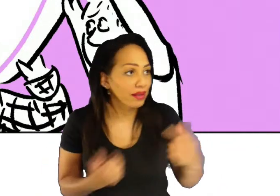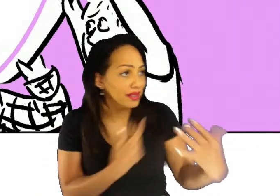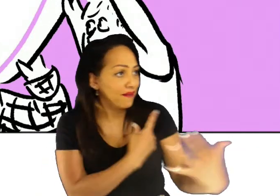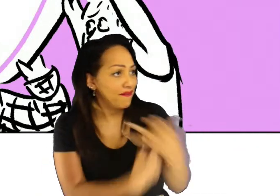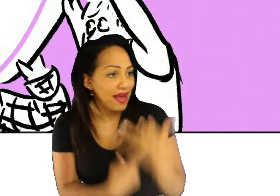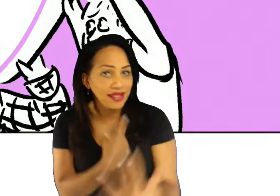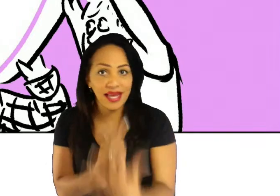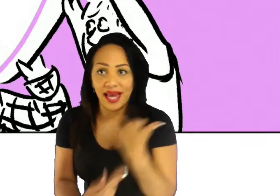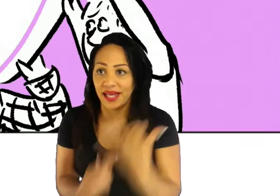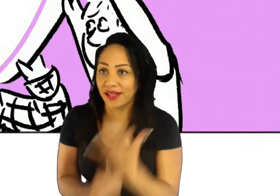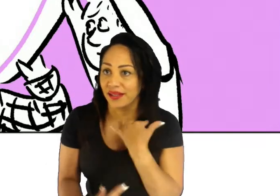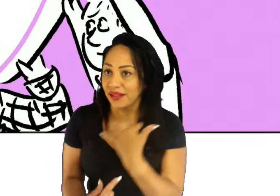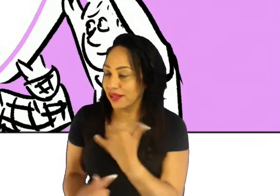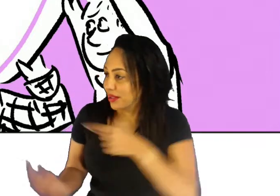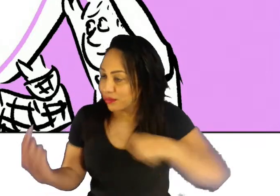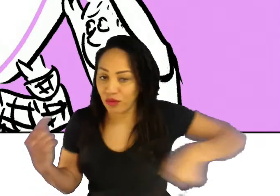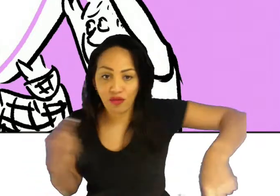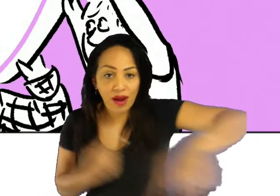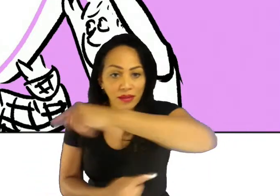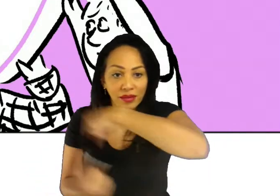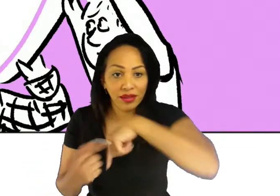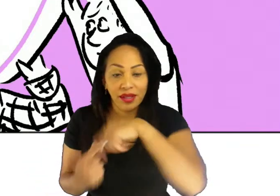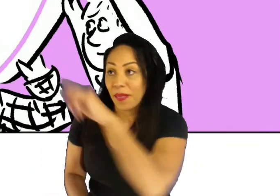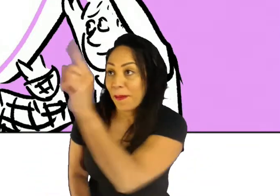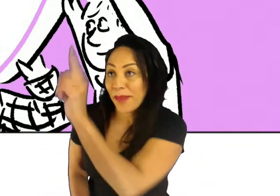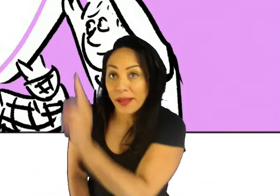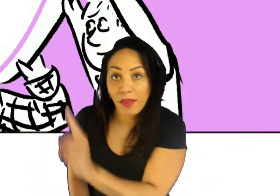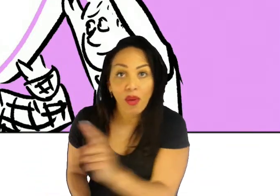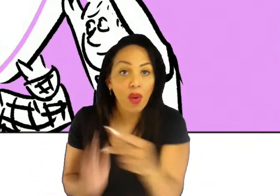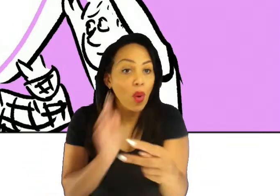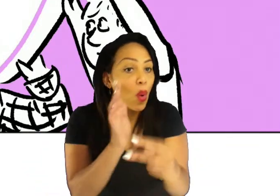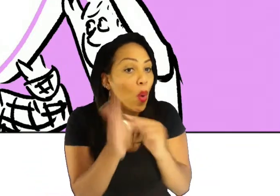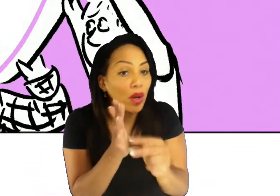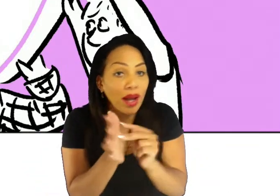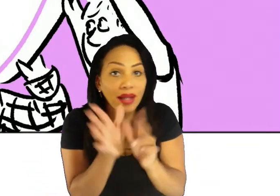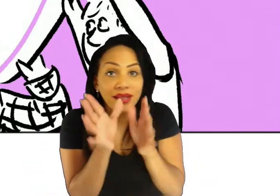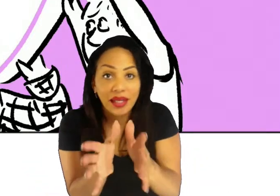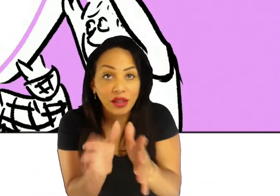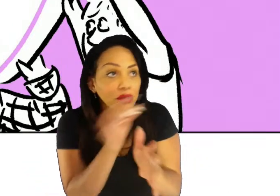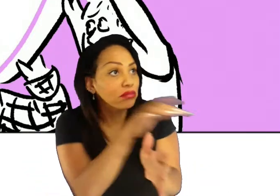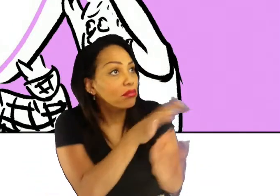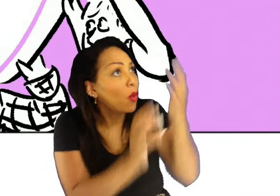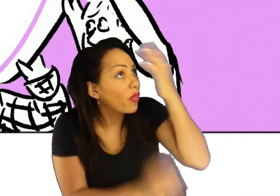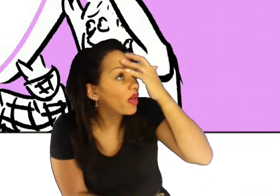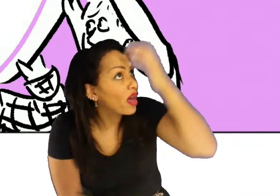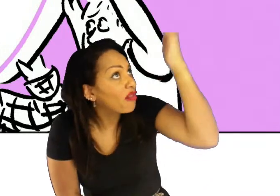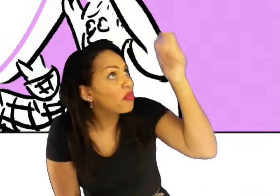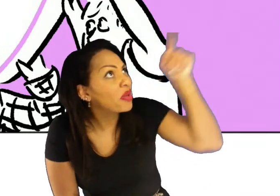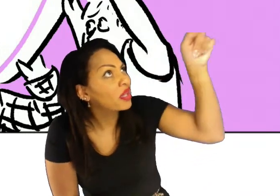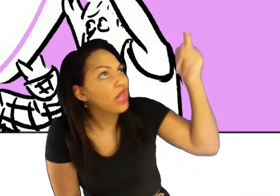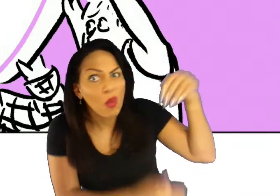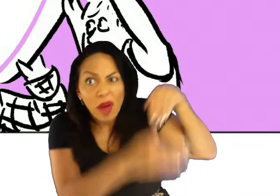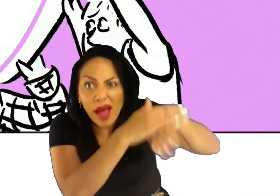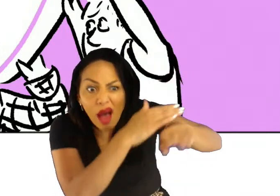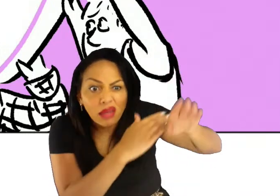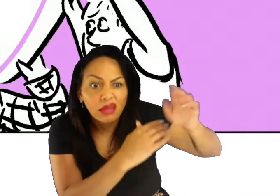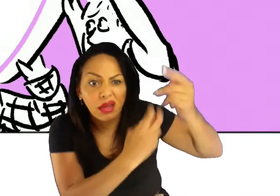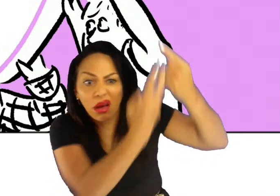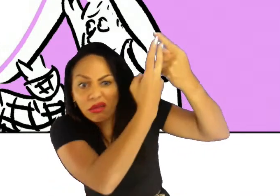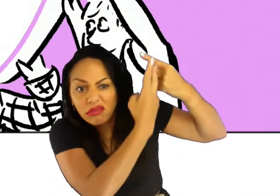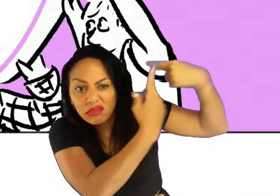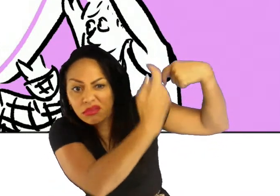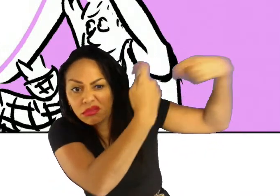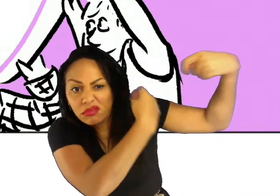people immediately around them, whether it is the organizations they work for, whether it is the government that we are under, whether it is our